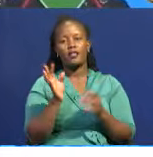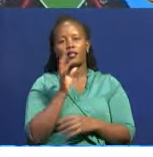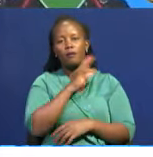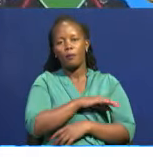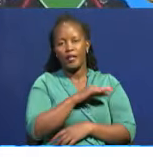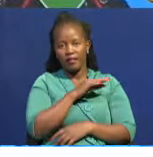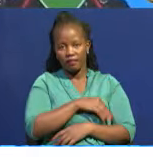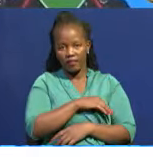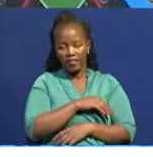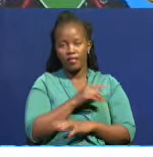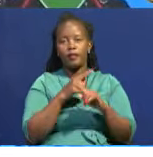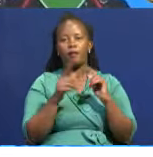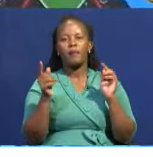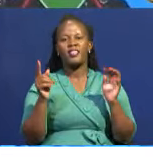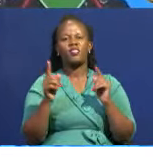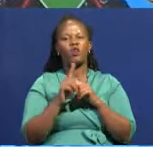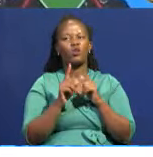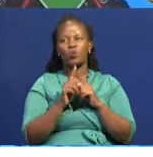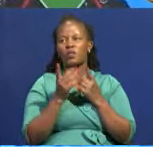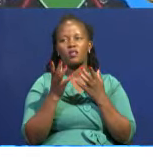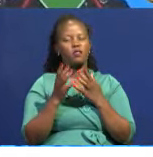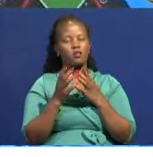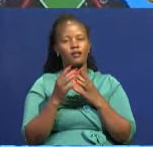but it's also very elusive,